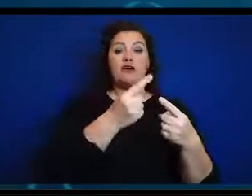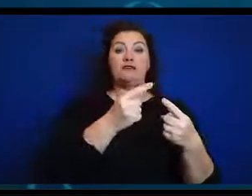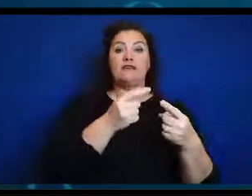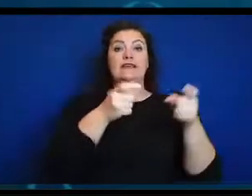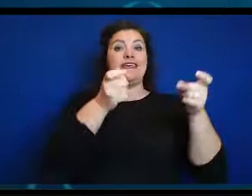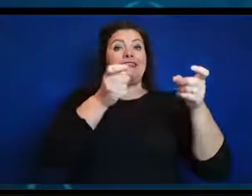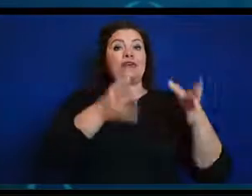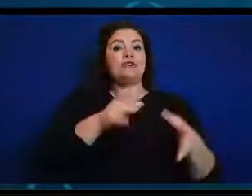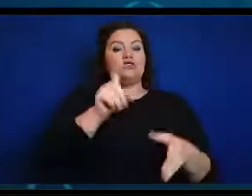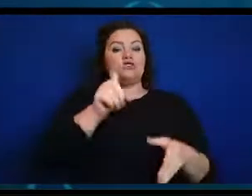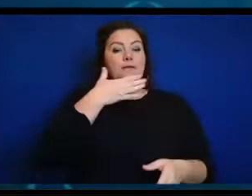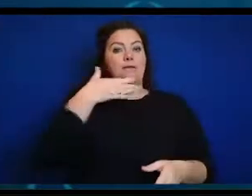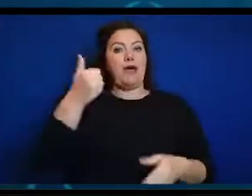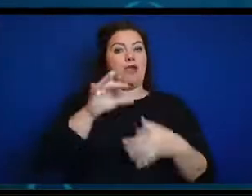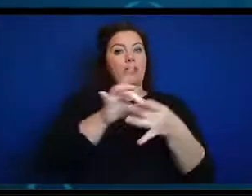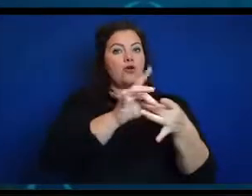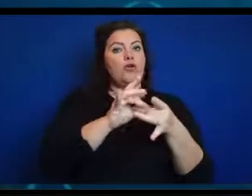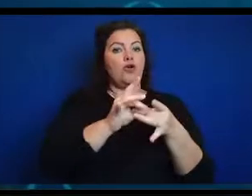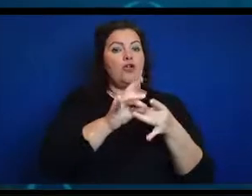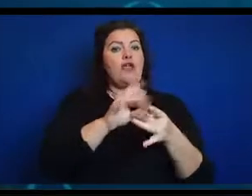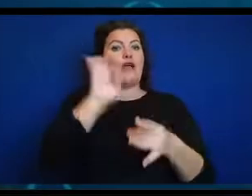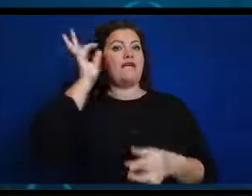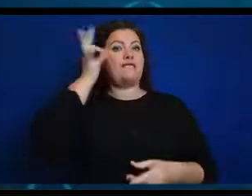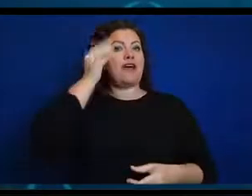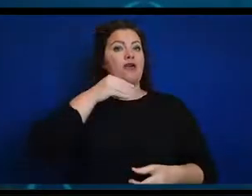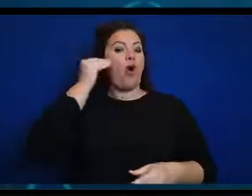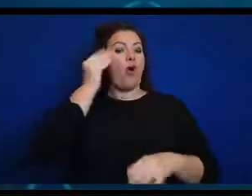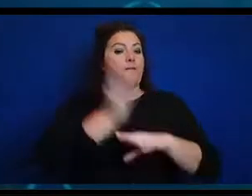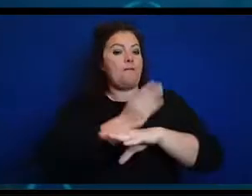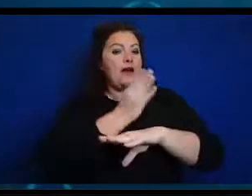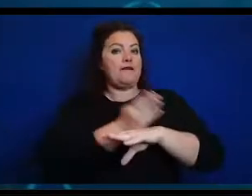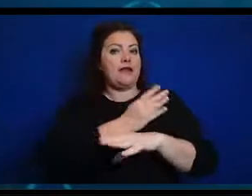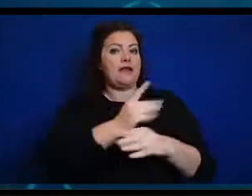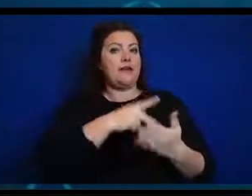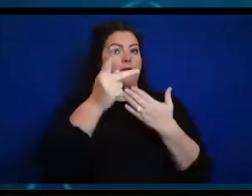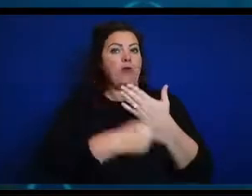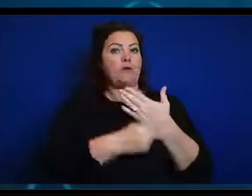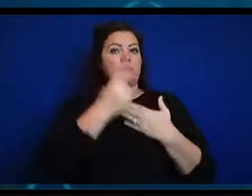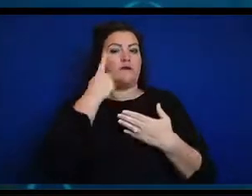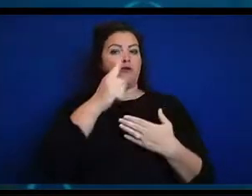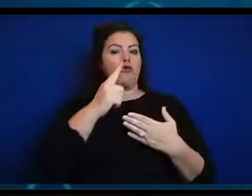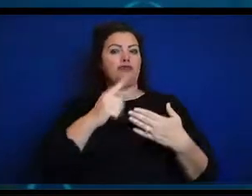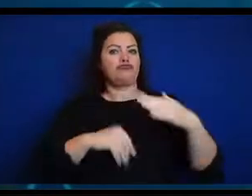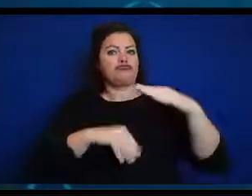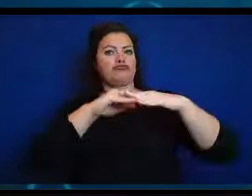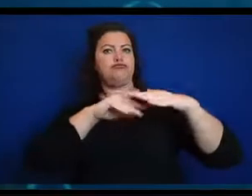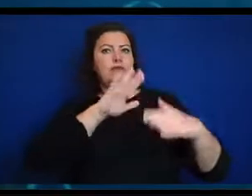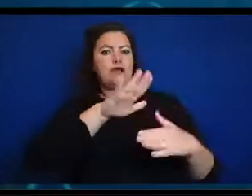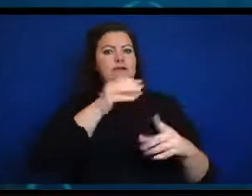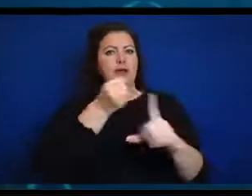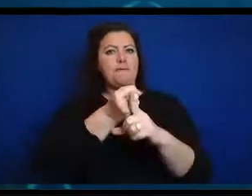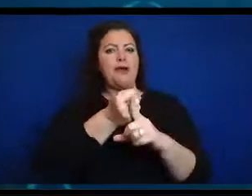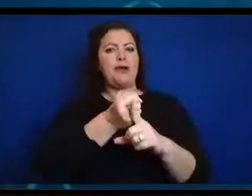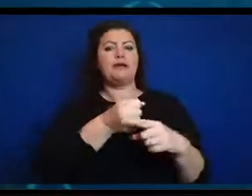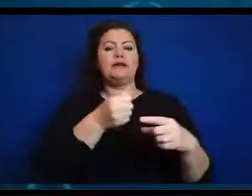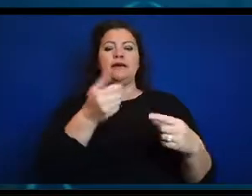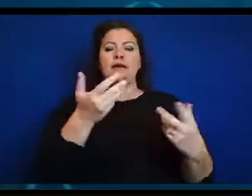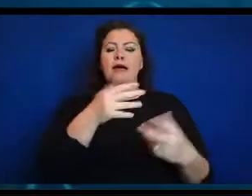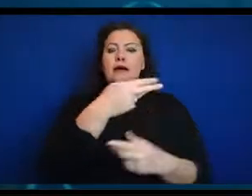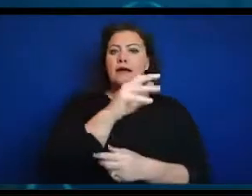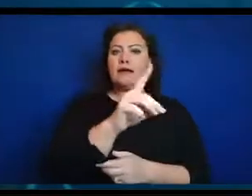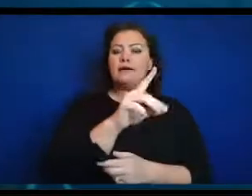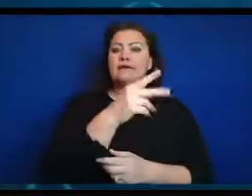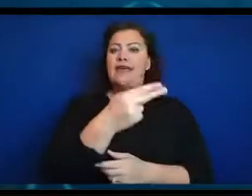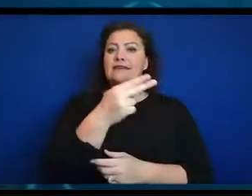better coordinate federal home modification programs to maximize their impact. Given that multiple departments such as HUD,